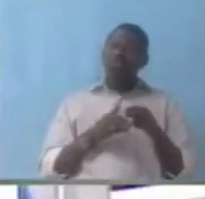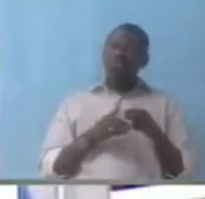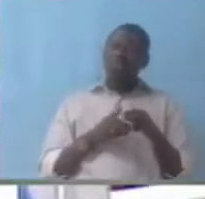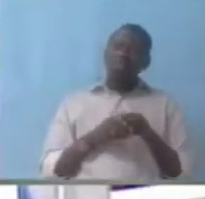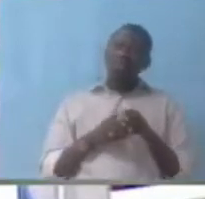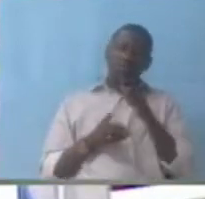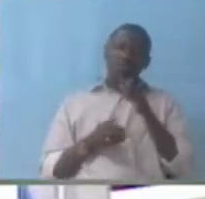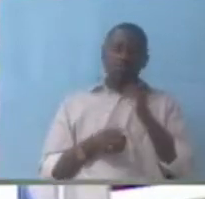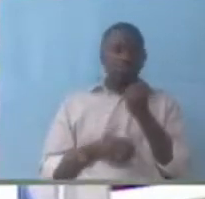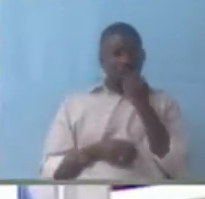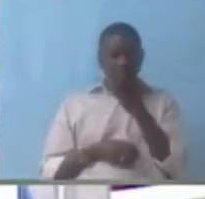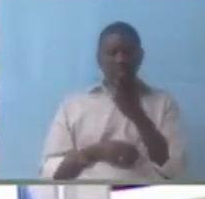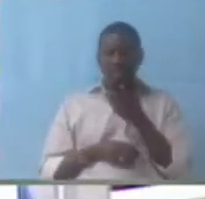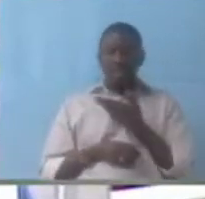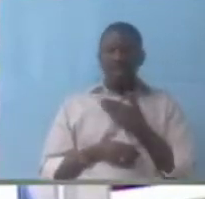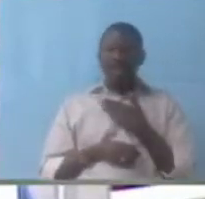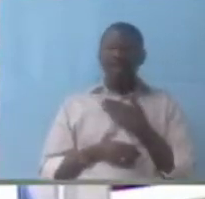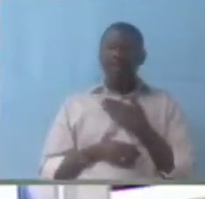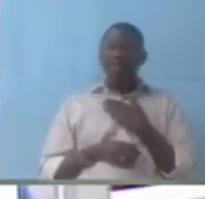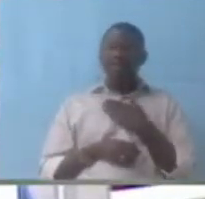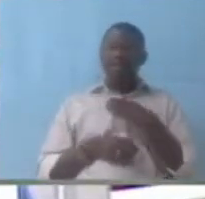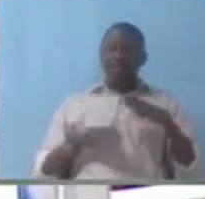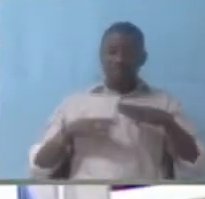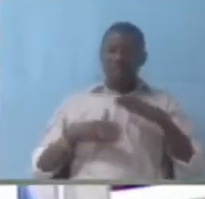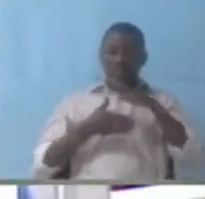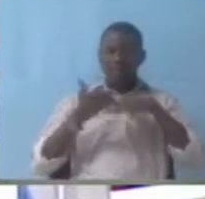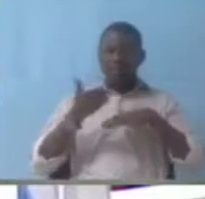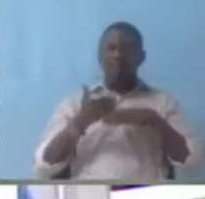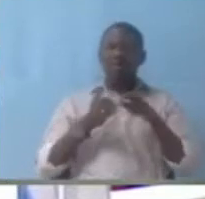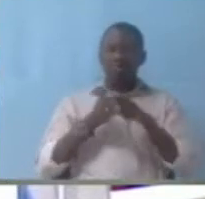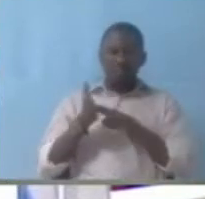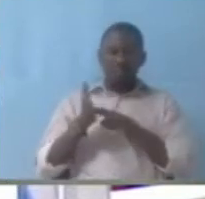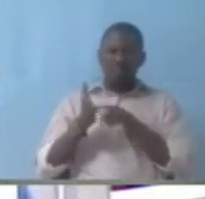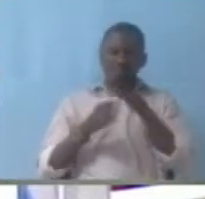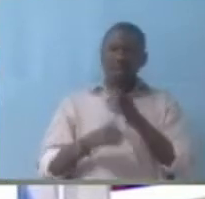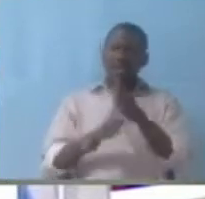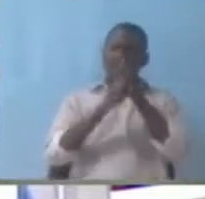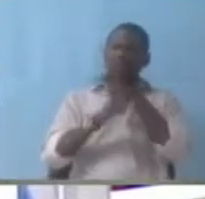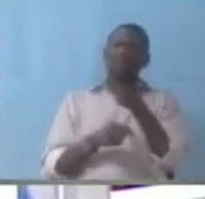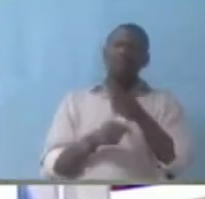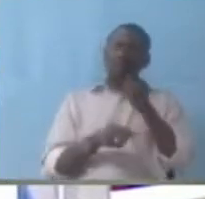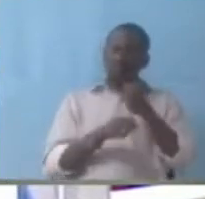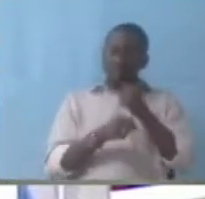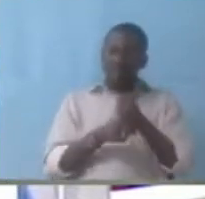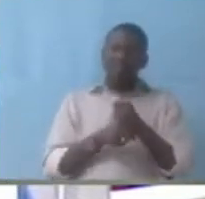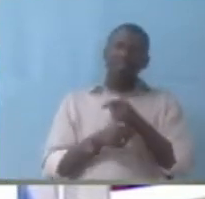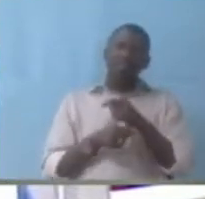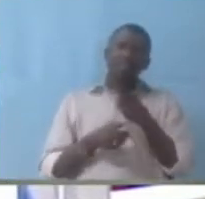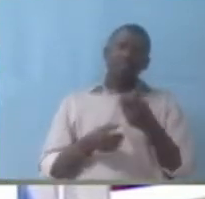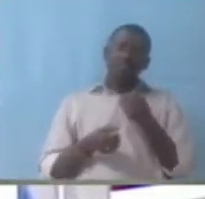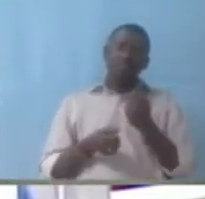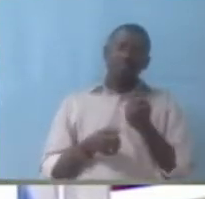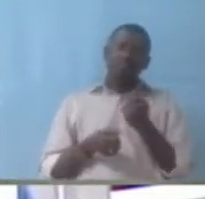because you said they had a blueprint. Yes. So you assisted them to accomplish that blueprint simply by drafting